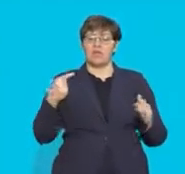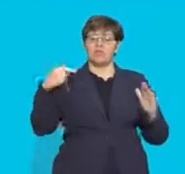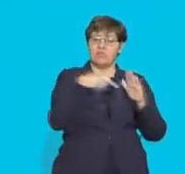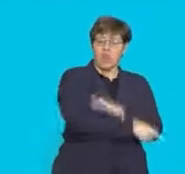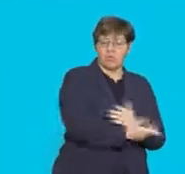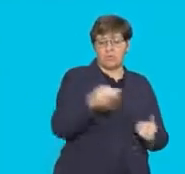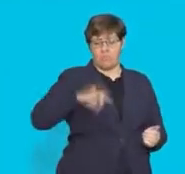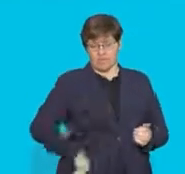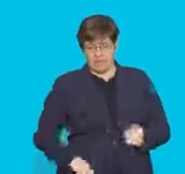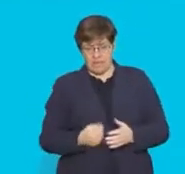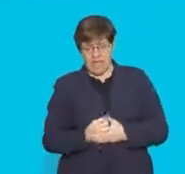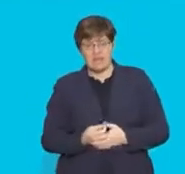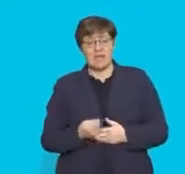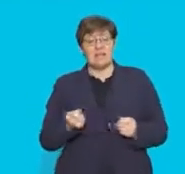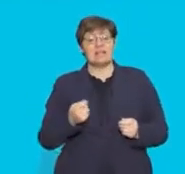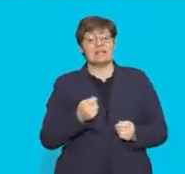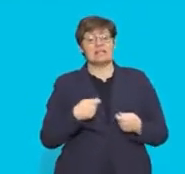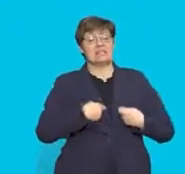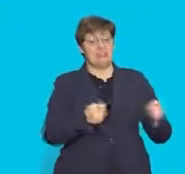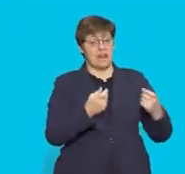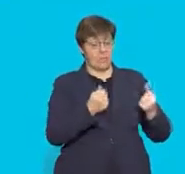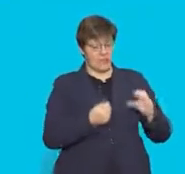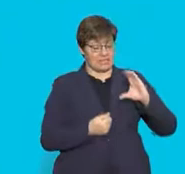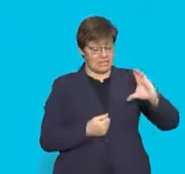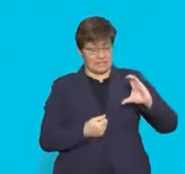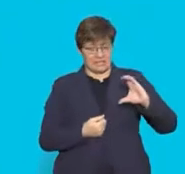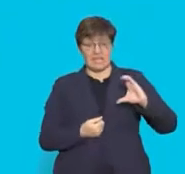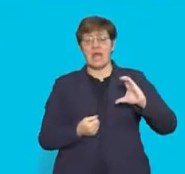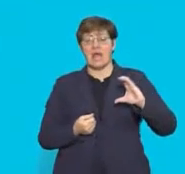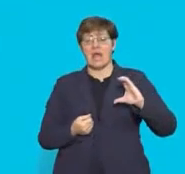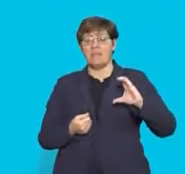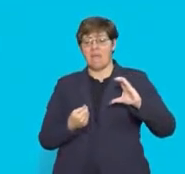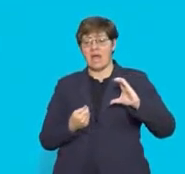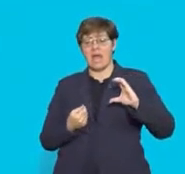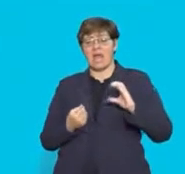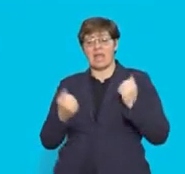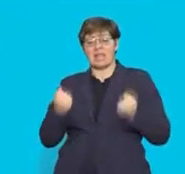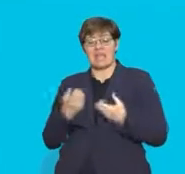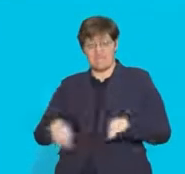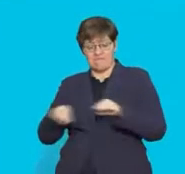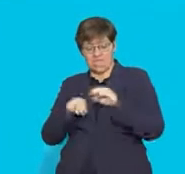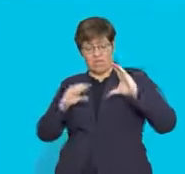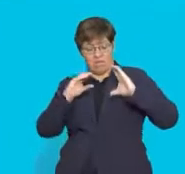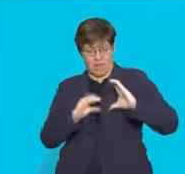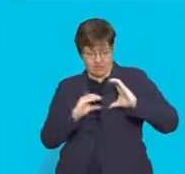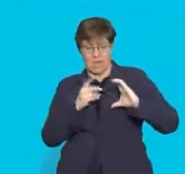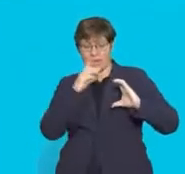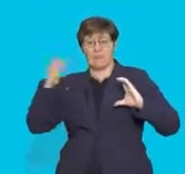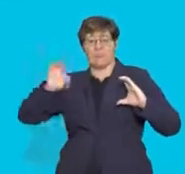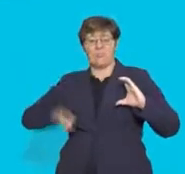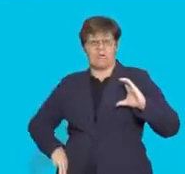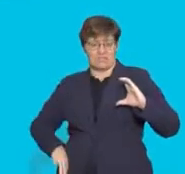know here? If my selling price is greater than my carrying value, I'm going to get a profit.